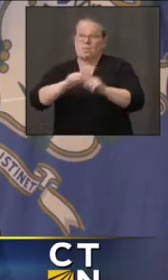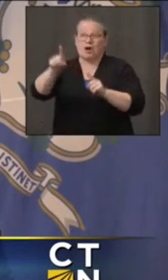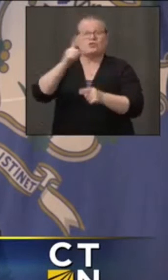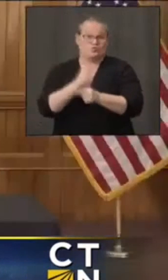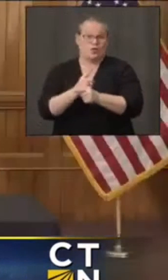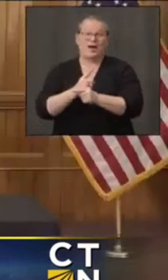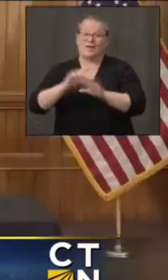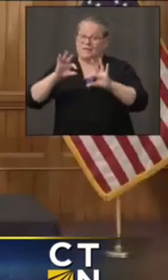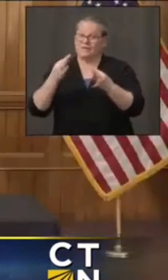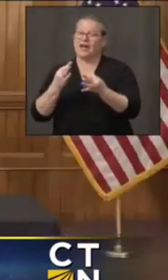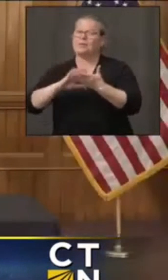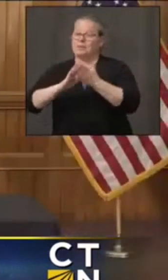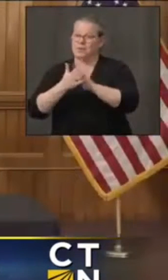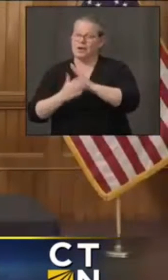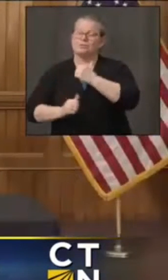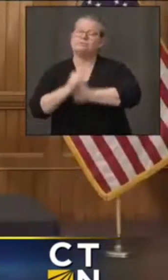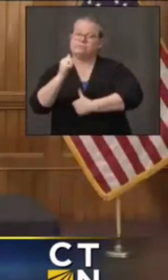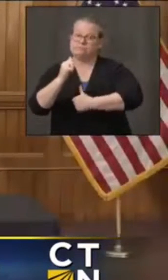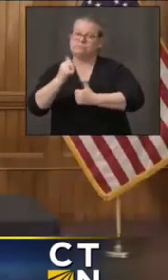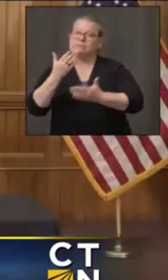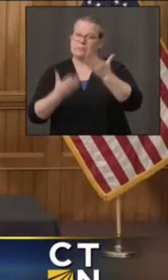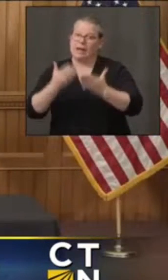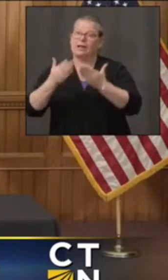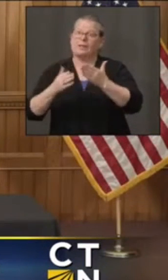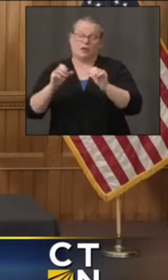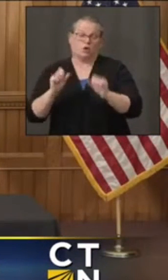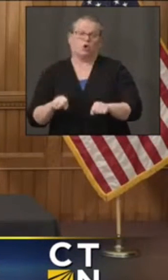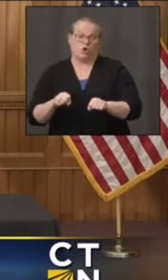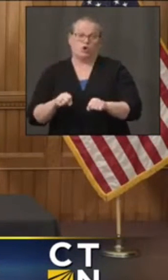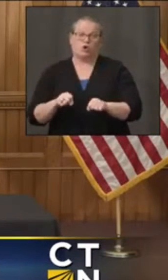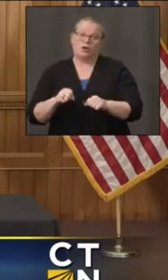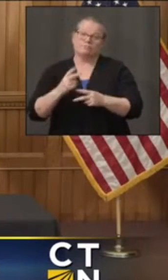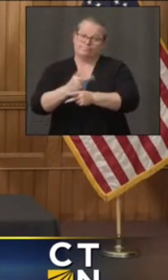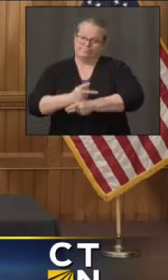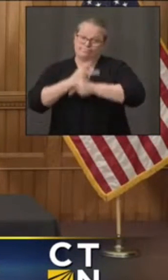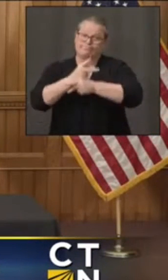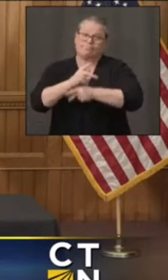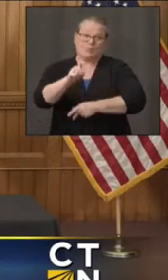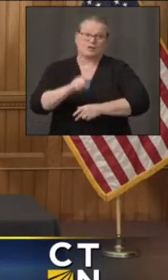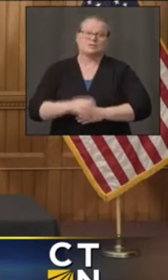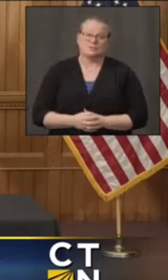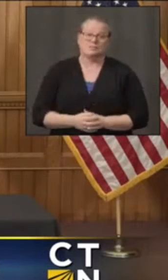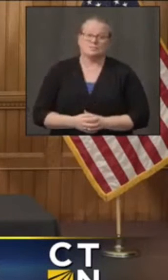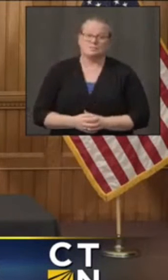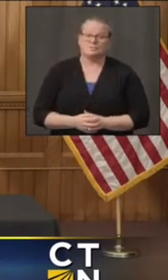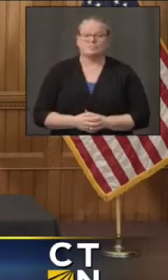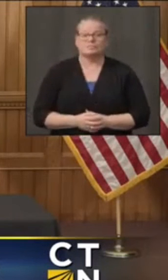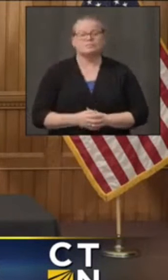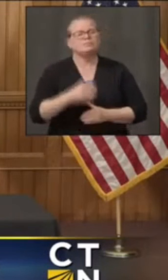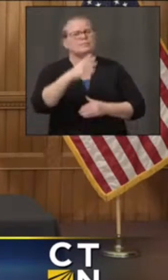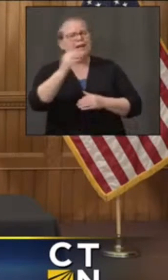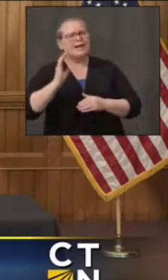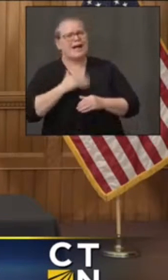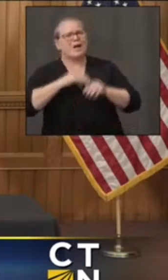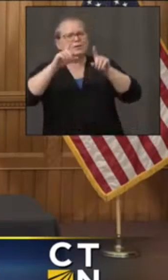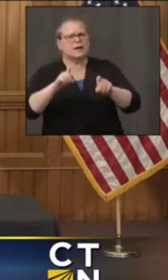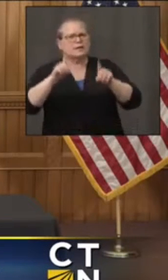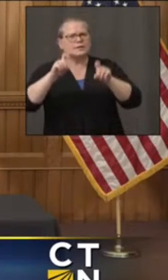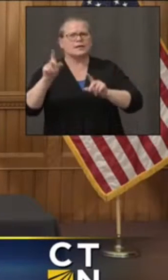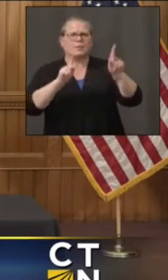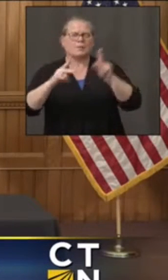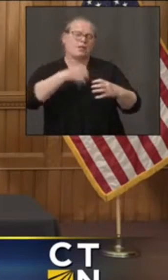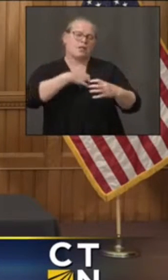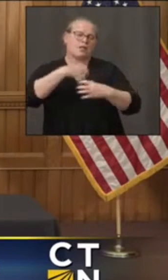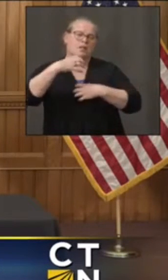All right, and on the testing, our testing capabilities are very high right now, but people are still complaining that it's taking a long